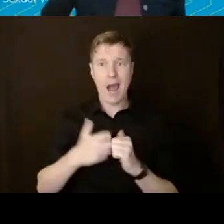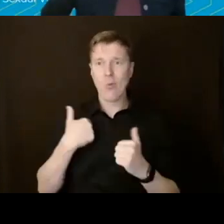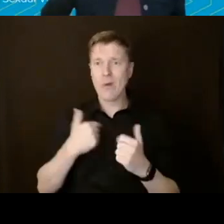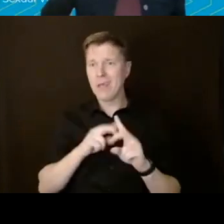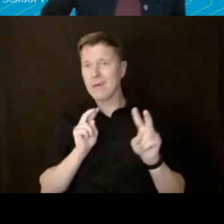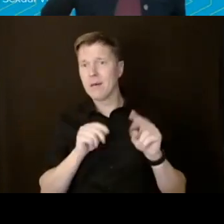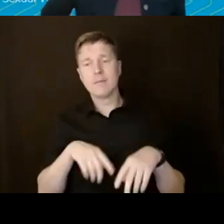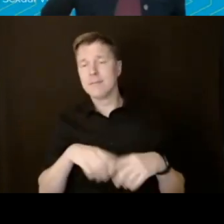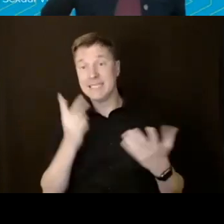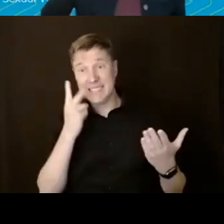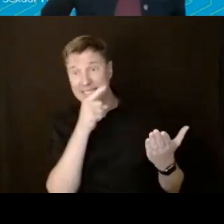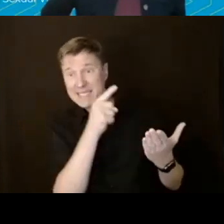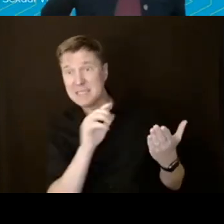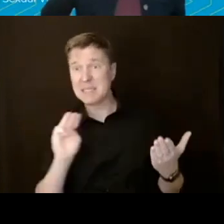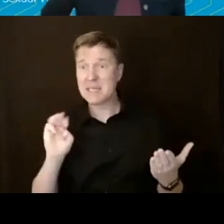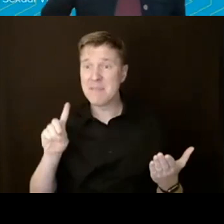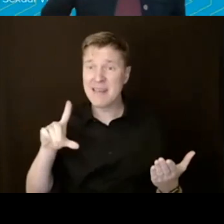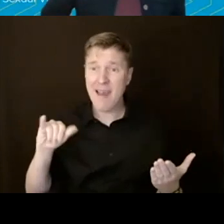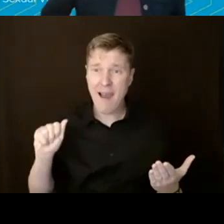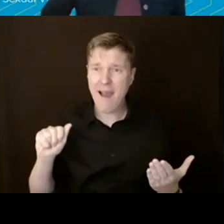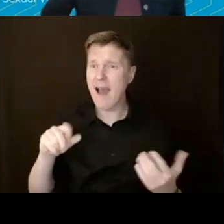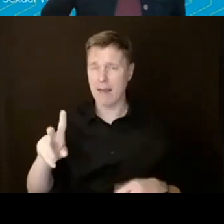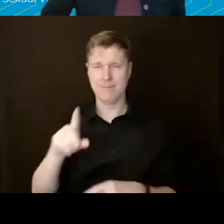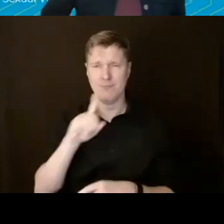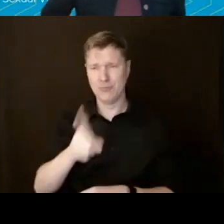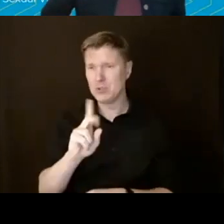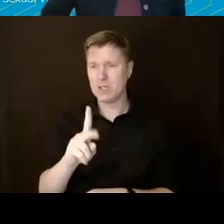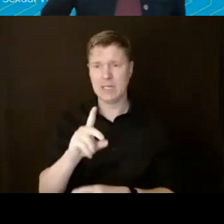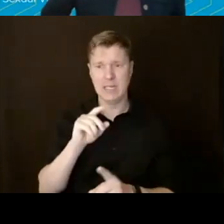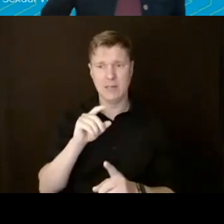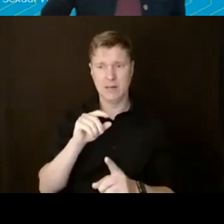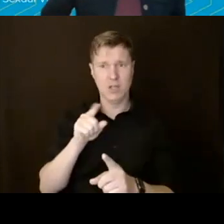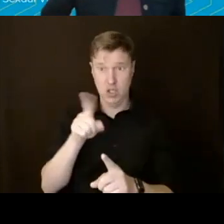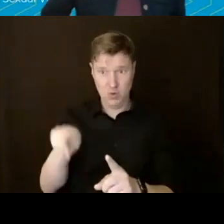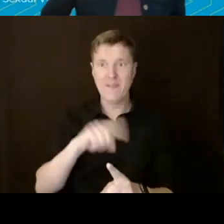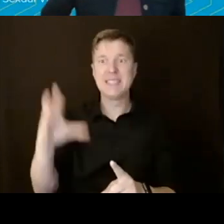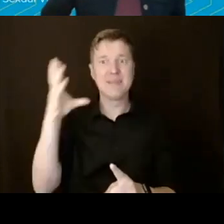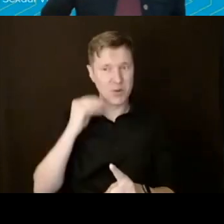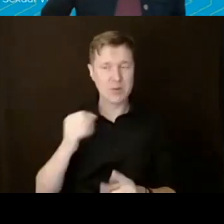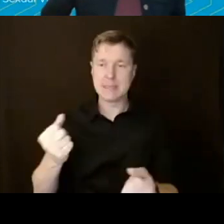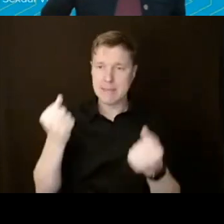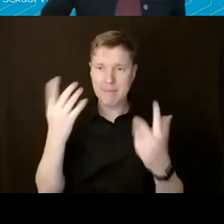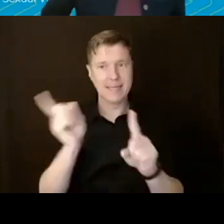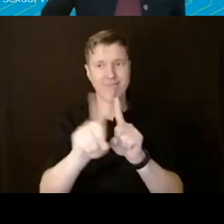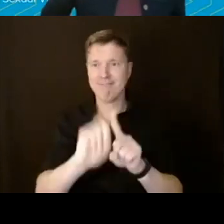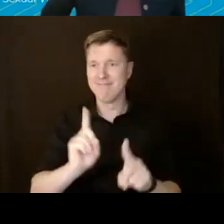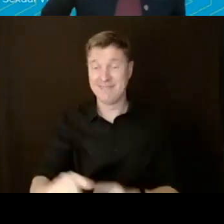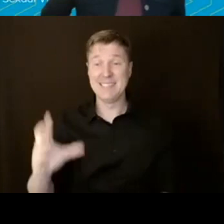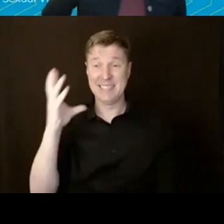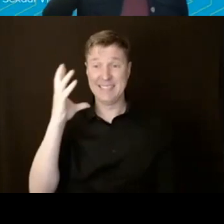media. I'm sure you have many, if you're anything like me, several dozen, maybe several hundred emails